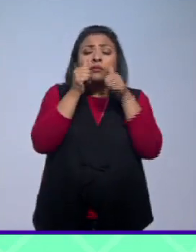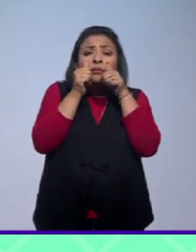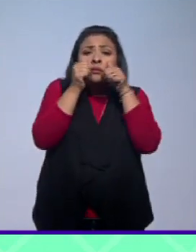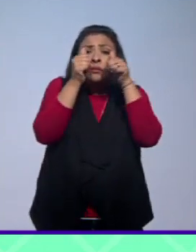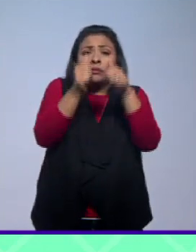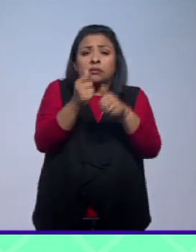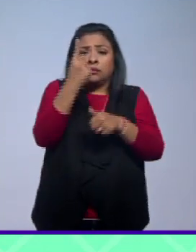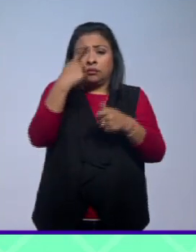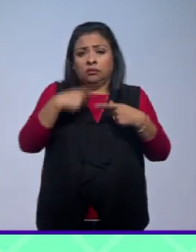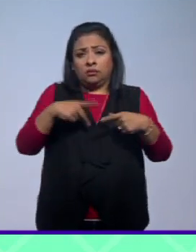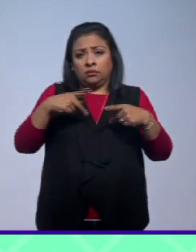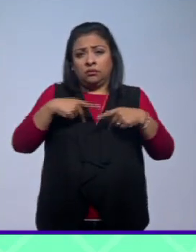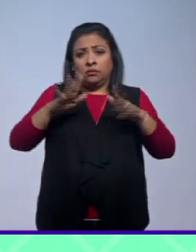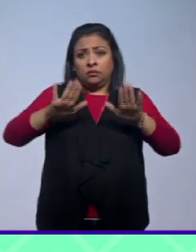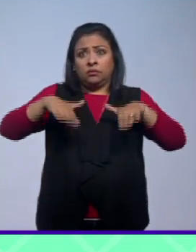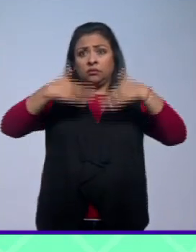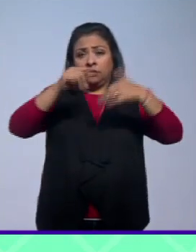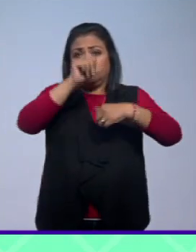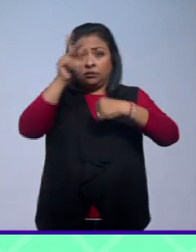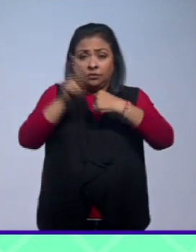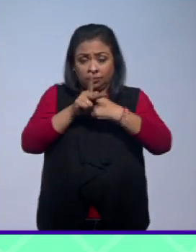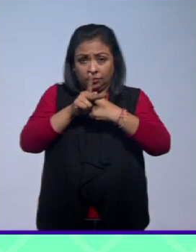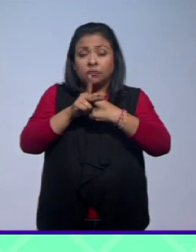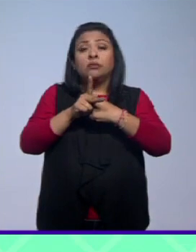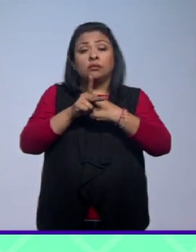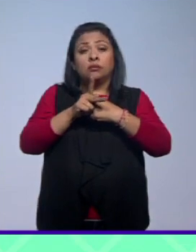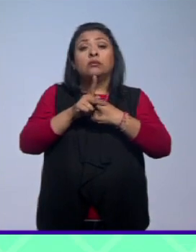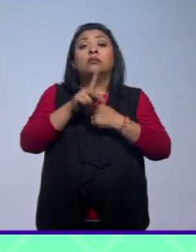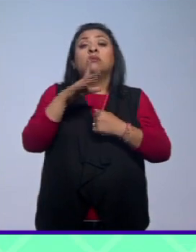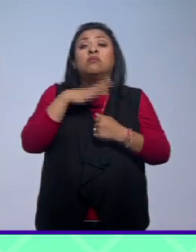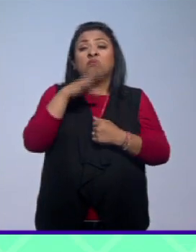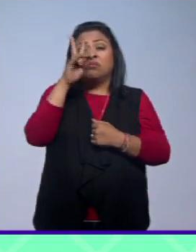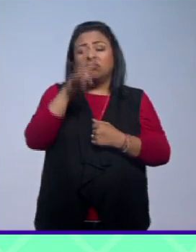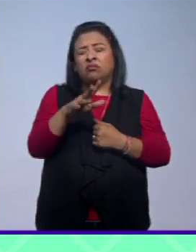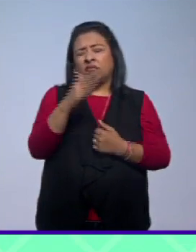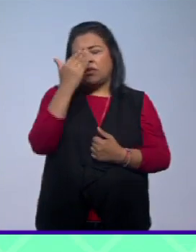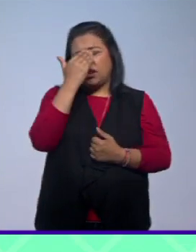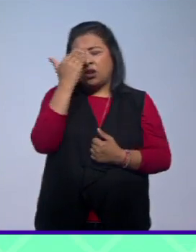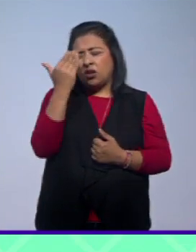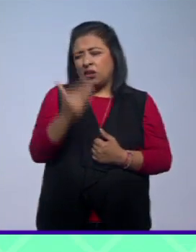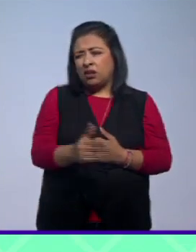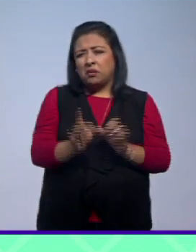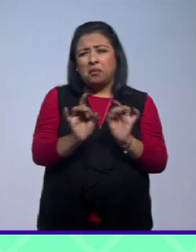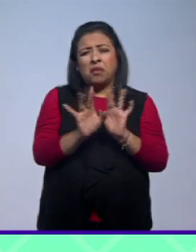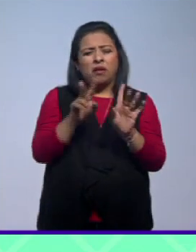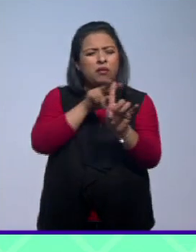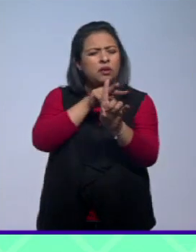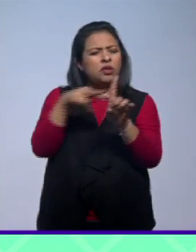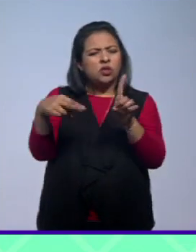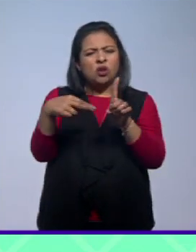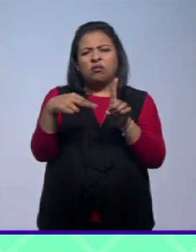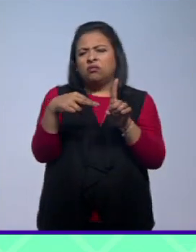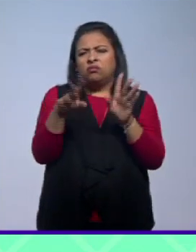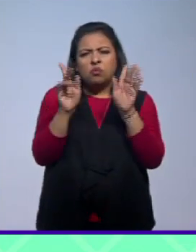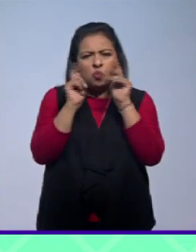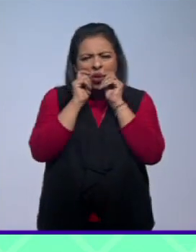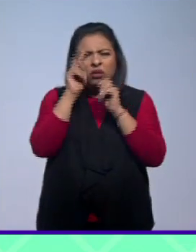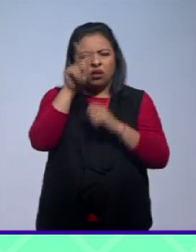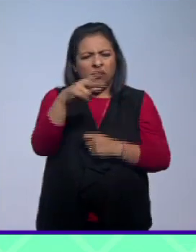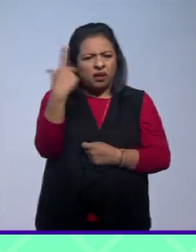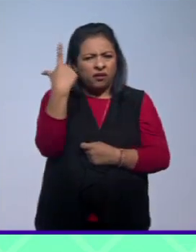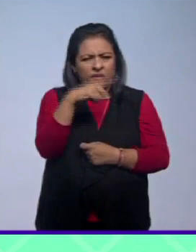north of the border after our abominable behavior in every way shape and form so I'm expecting to